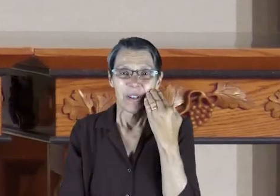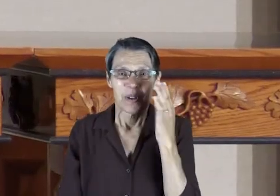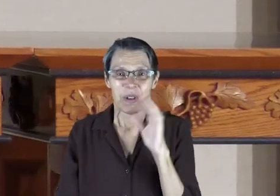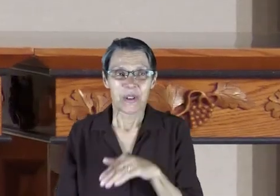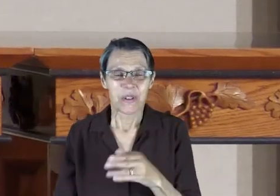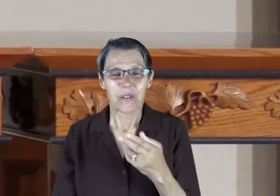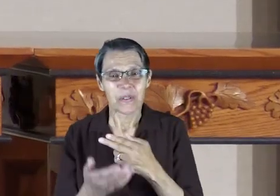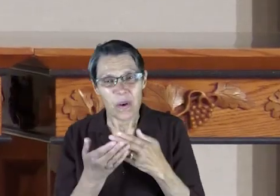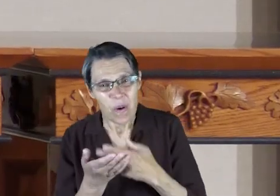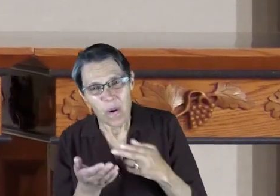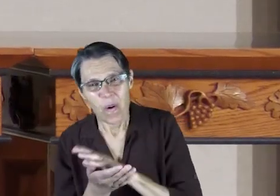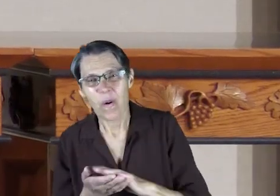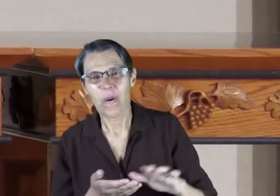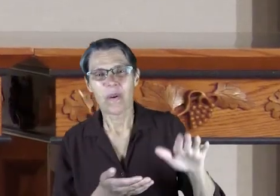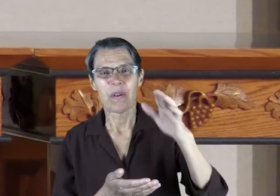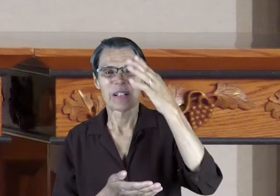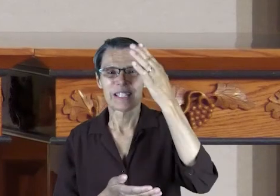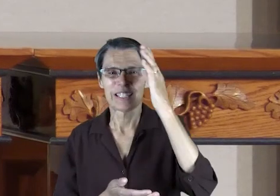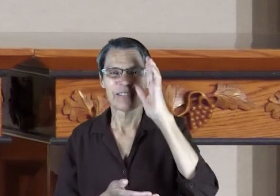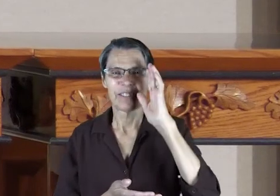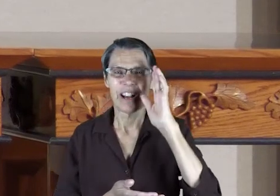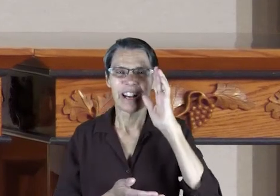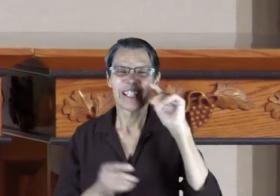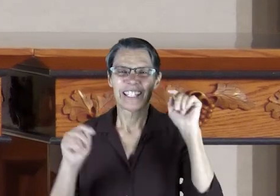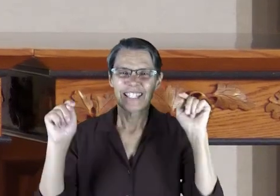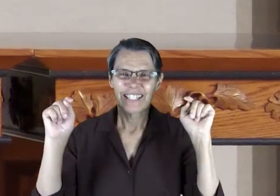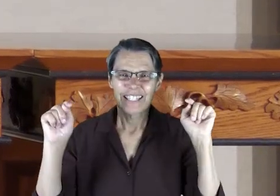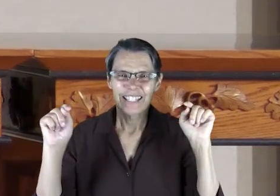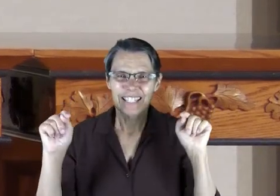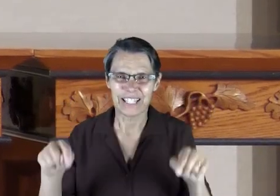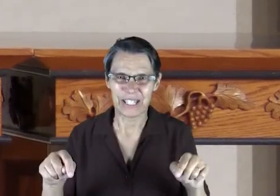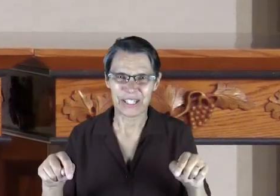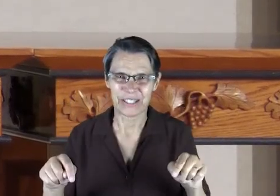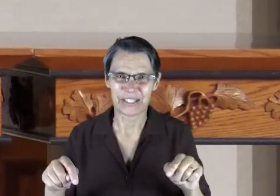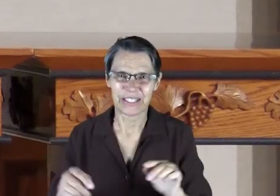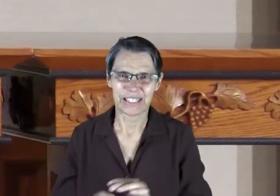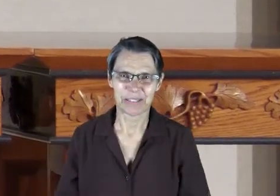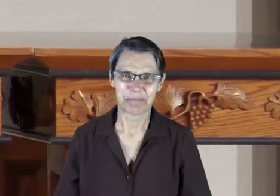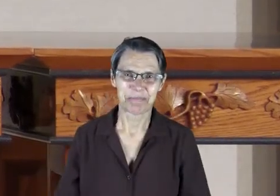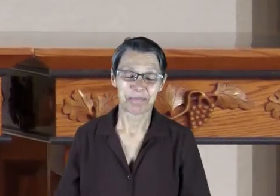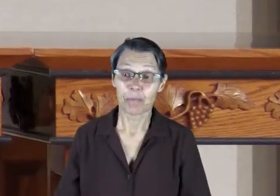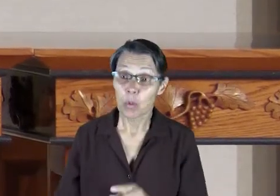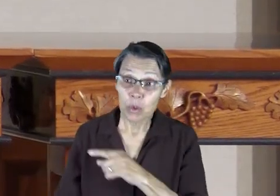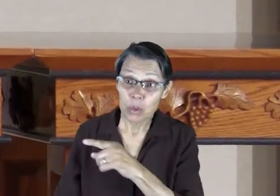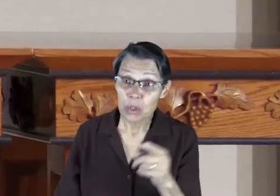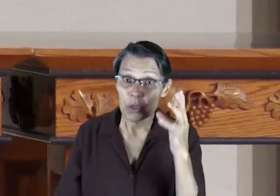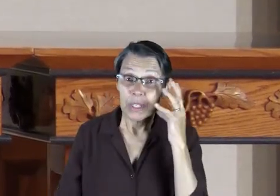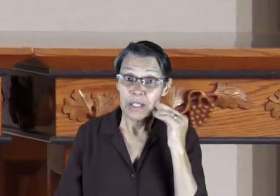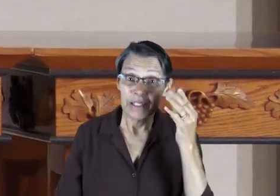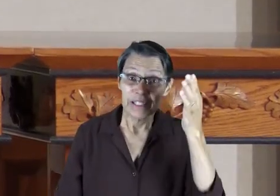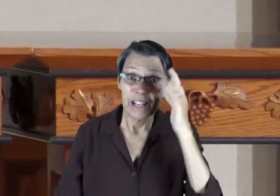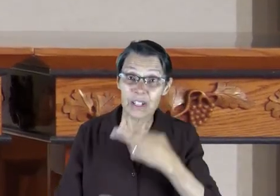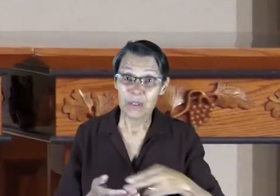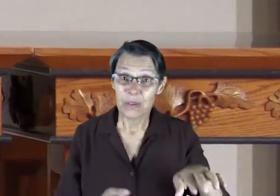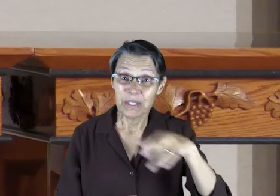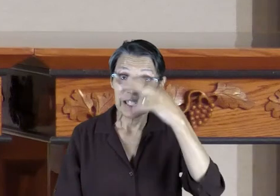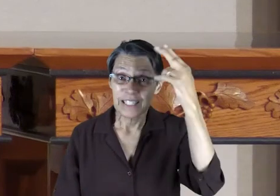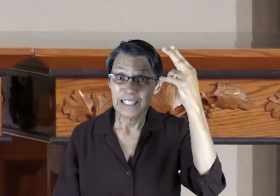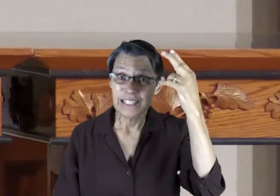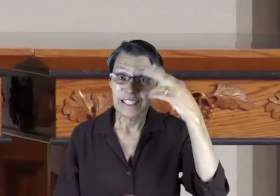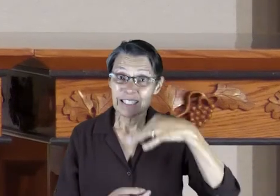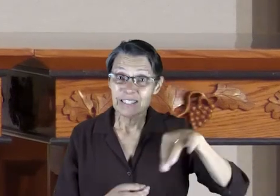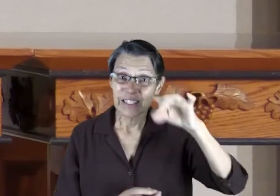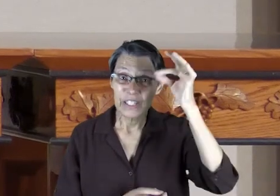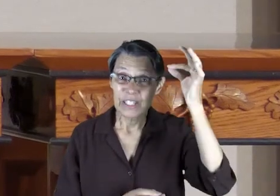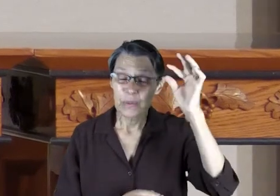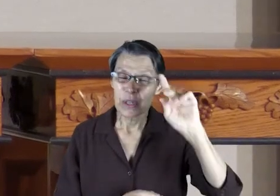because I know the holiness of God is here. Where do you experience the holiness of God? Give God a